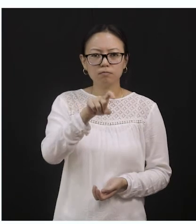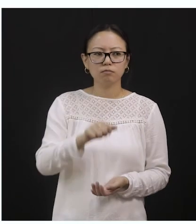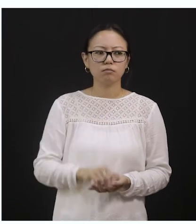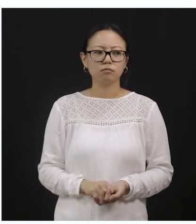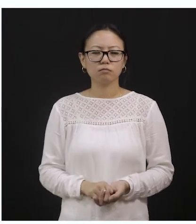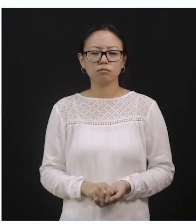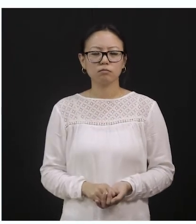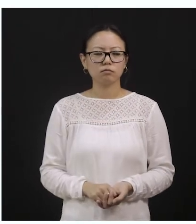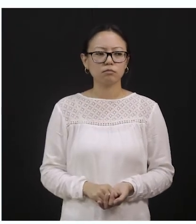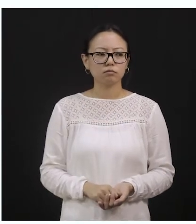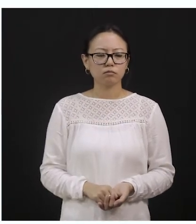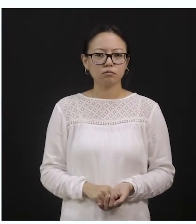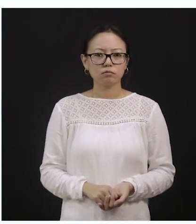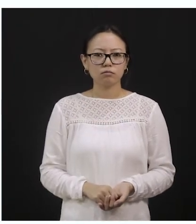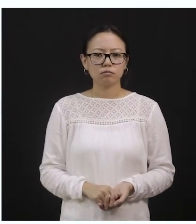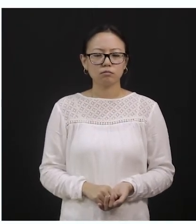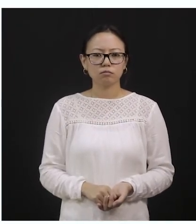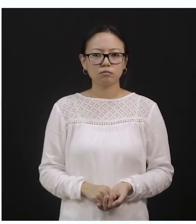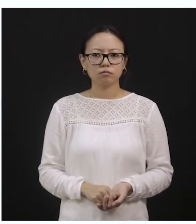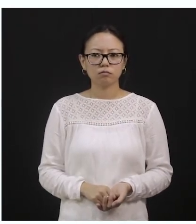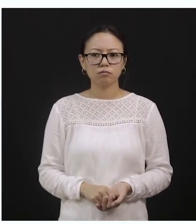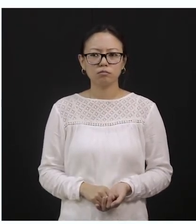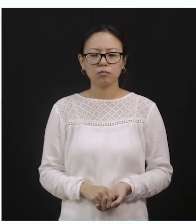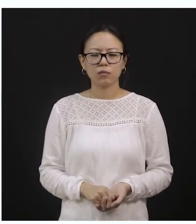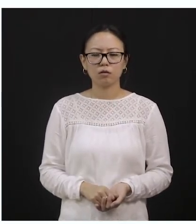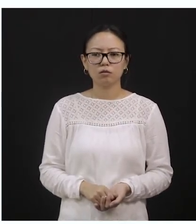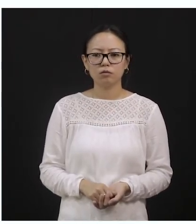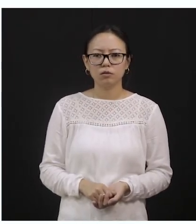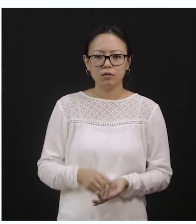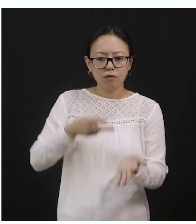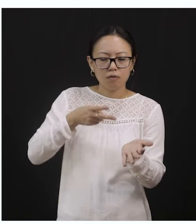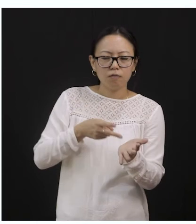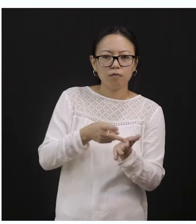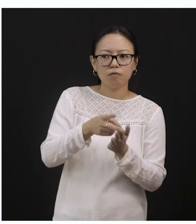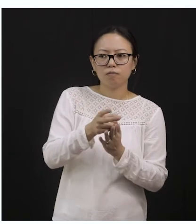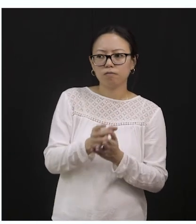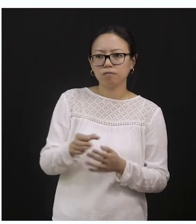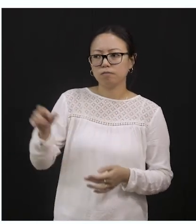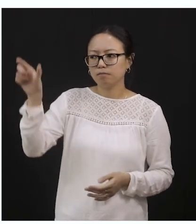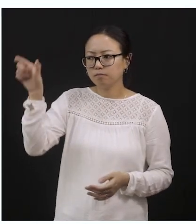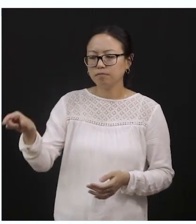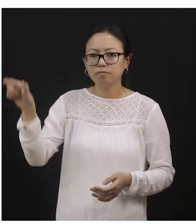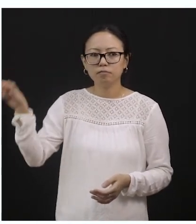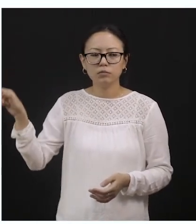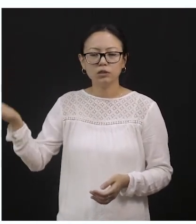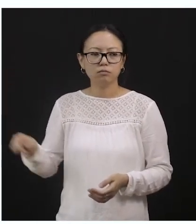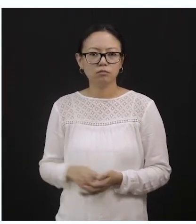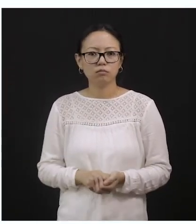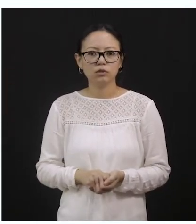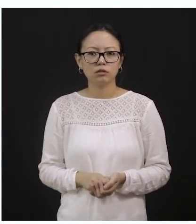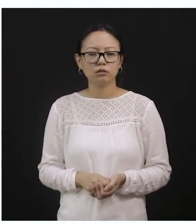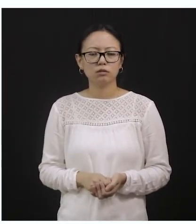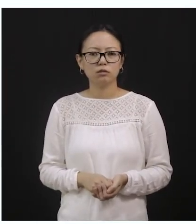used to eat that. So the farmers in particular, they used to consider ladybird as